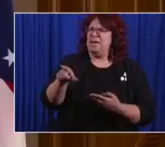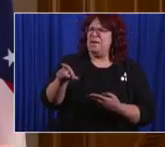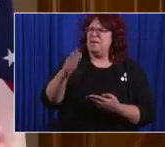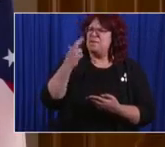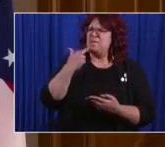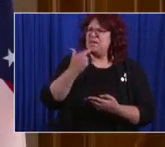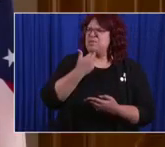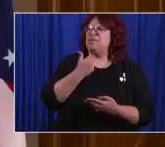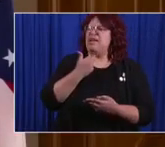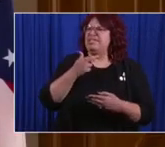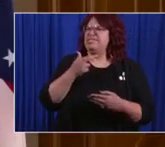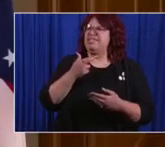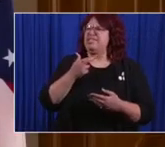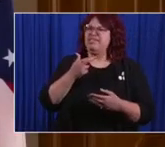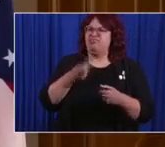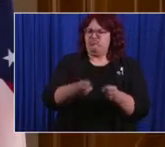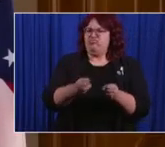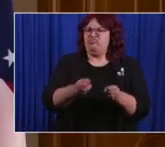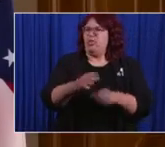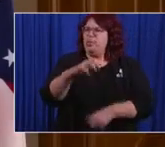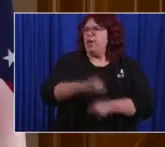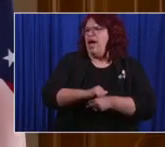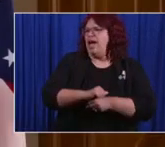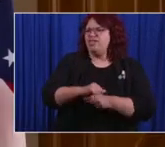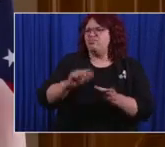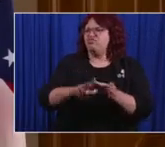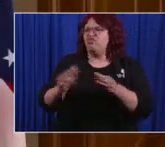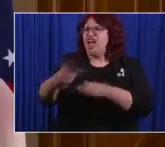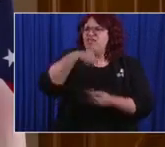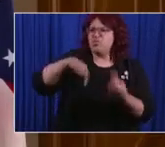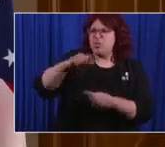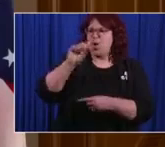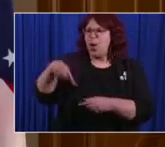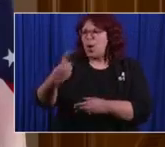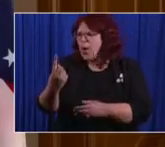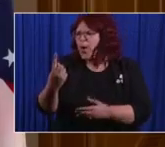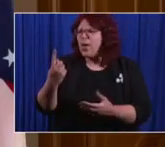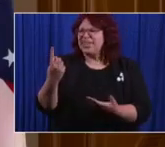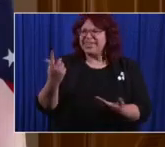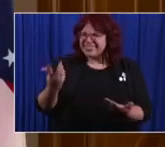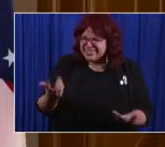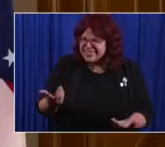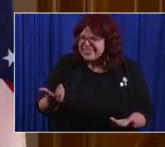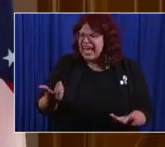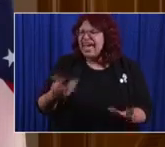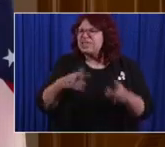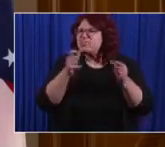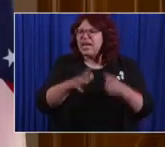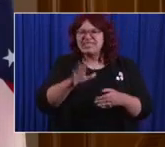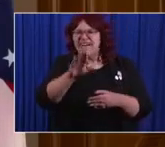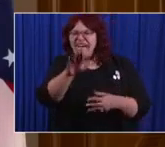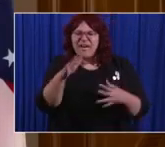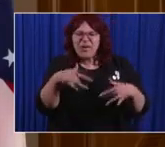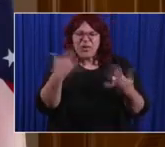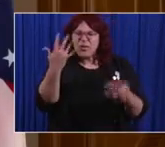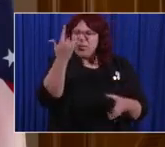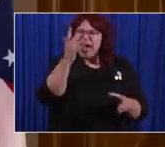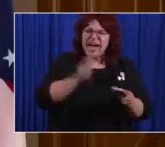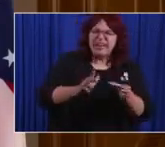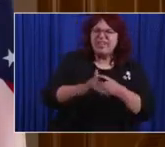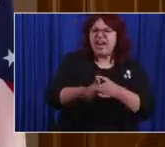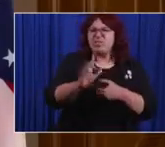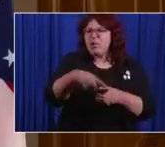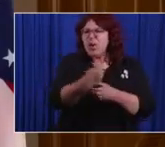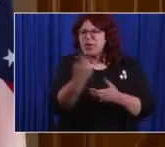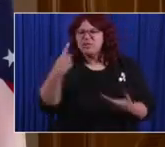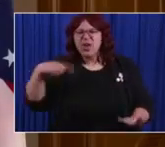try to go in the door and you can't get in there, and then you talk to the manager and you say, what's going on? I can't staff it. So these